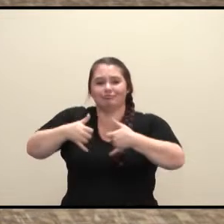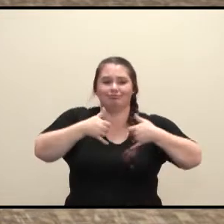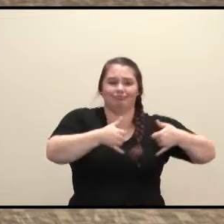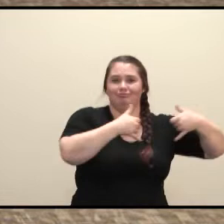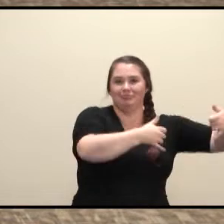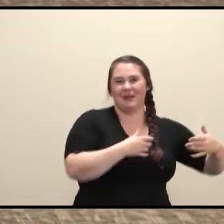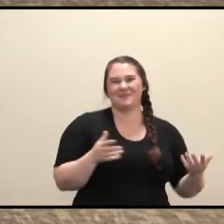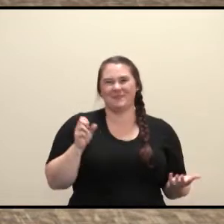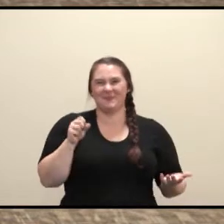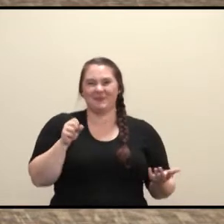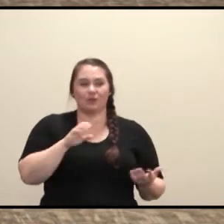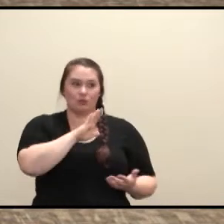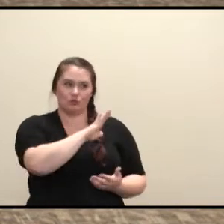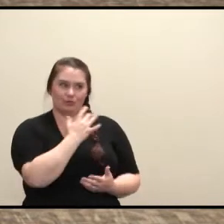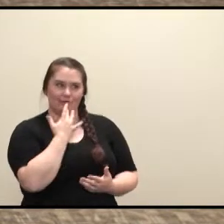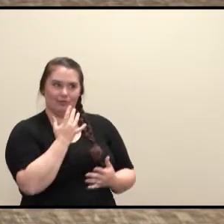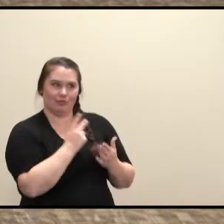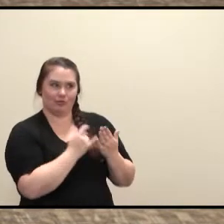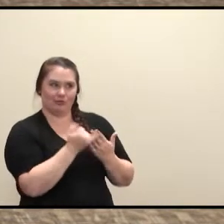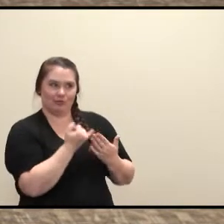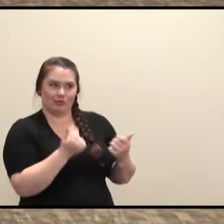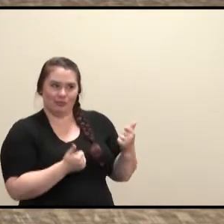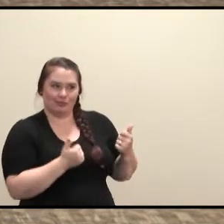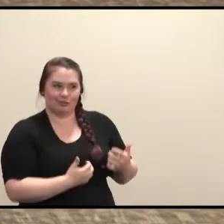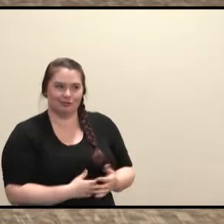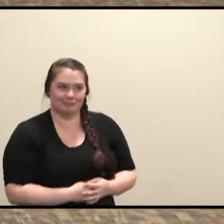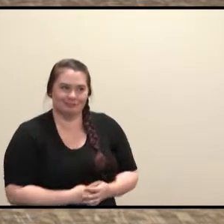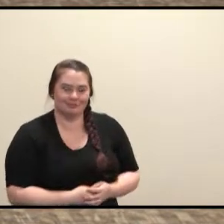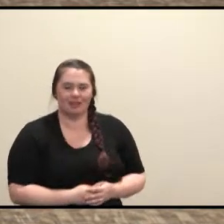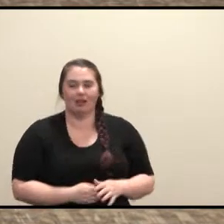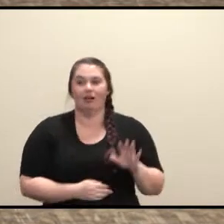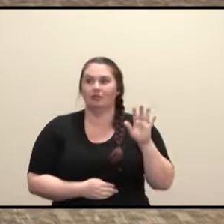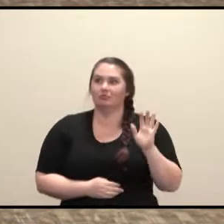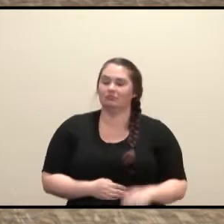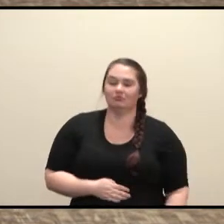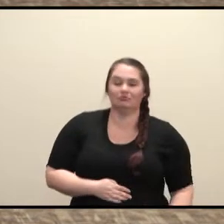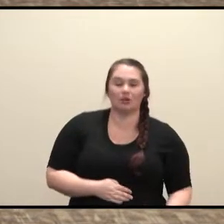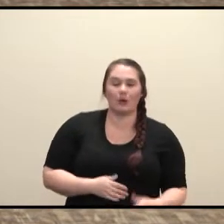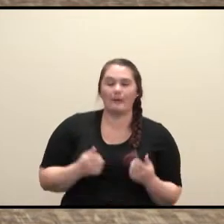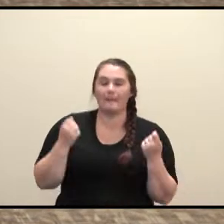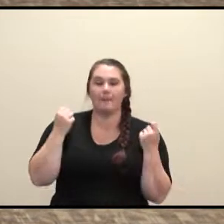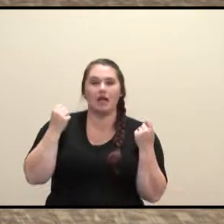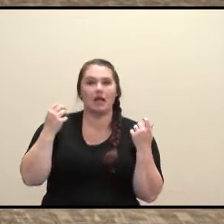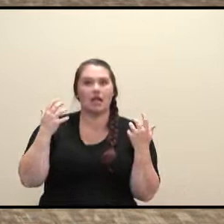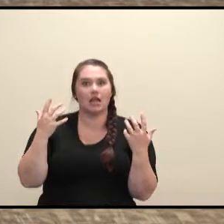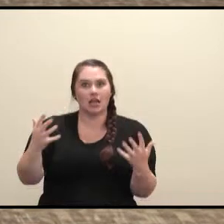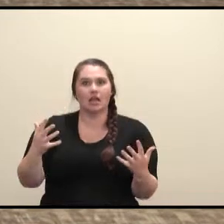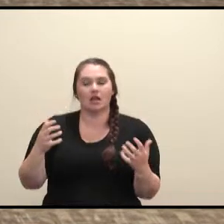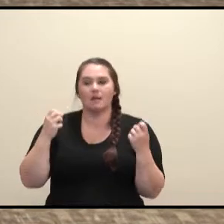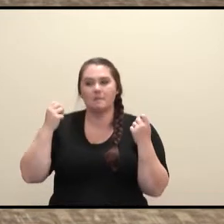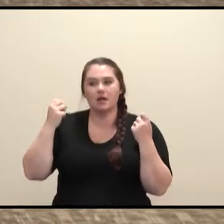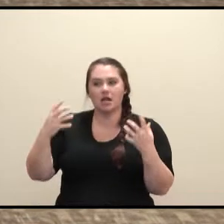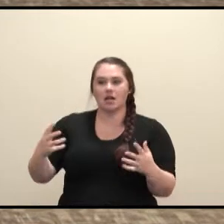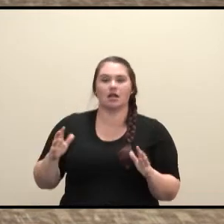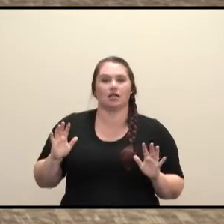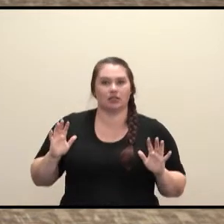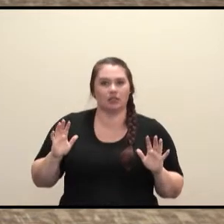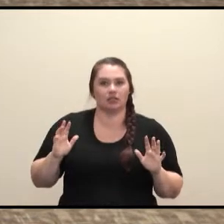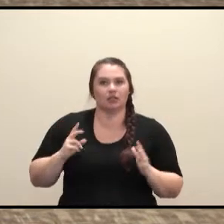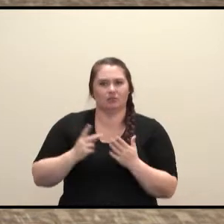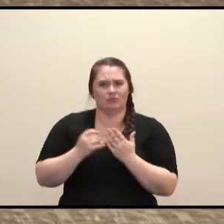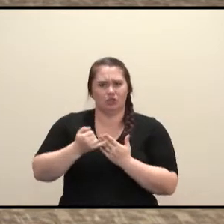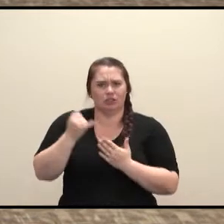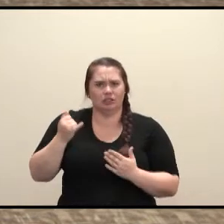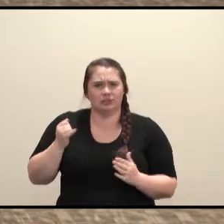fast. What was your favorite project, Mrs. Izzetti? We had so many wonderful projects that teachers applied for.